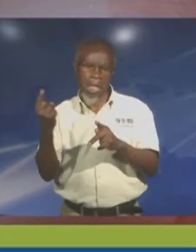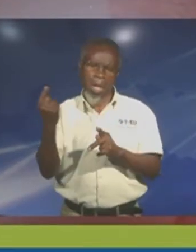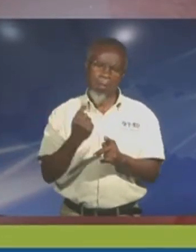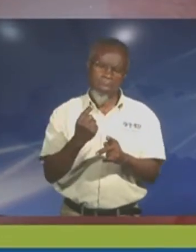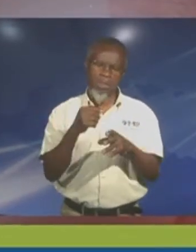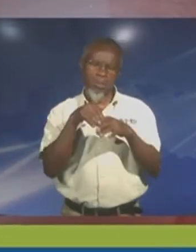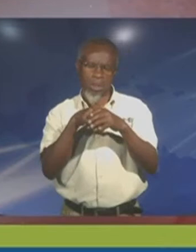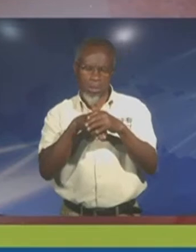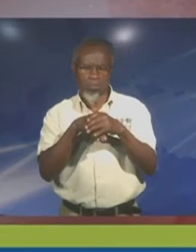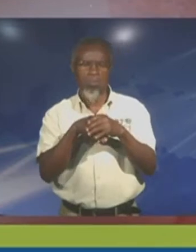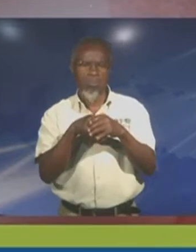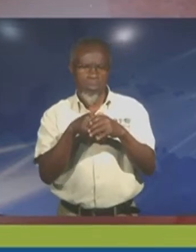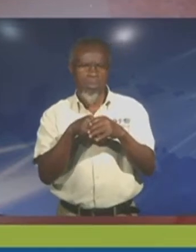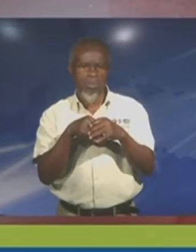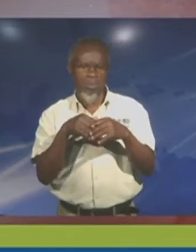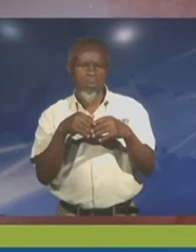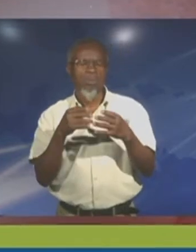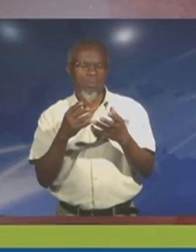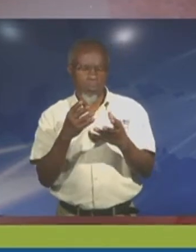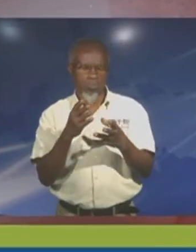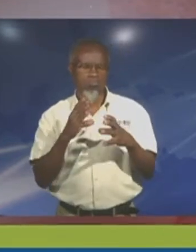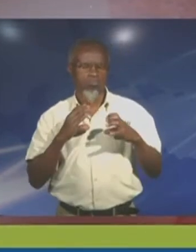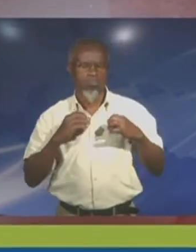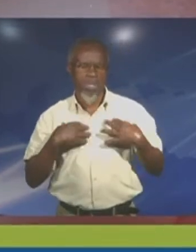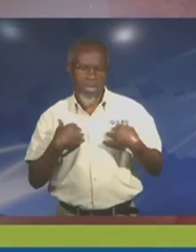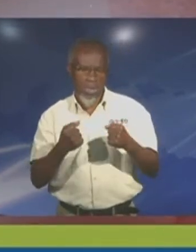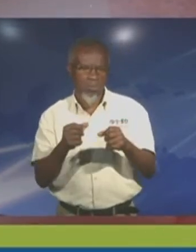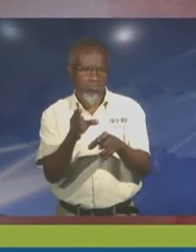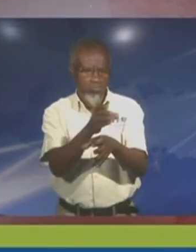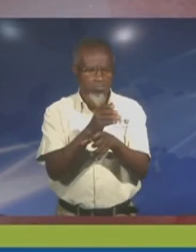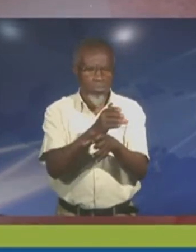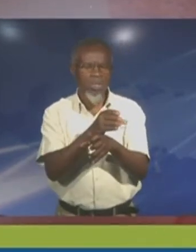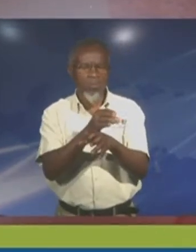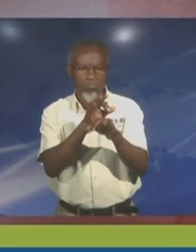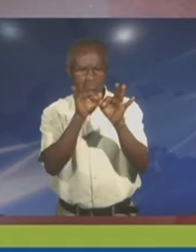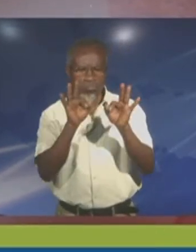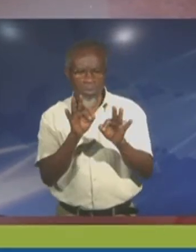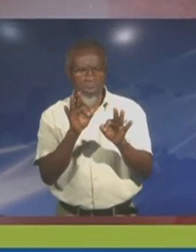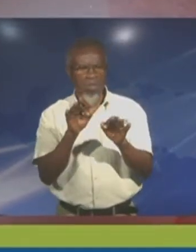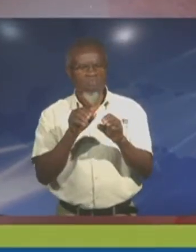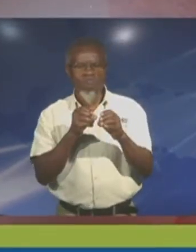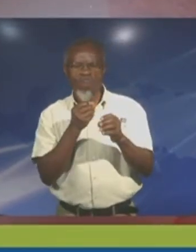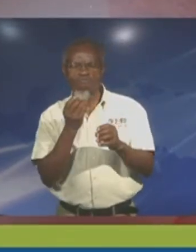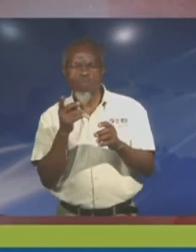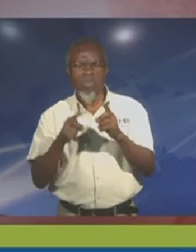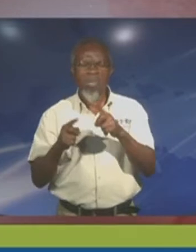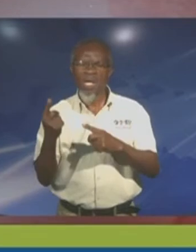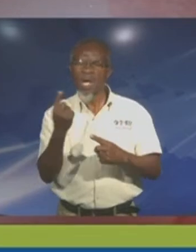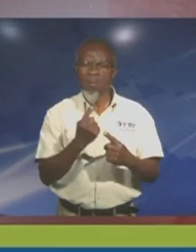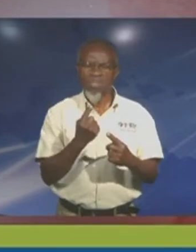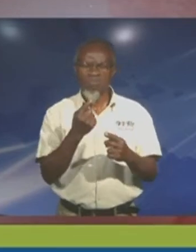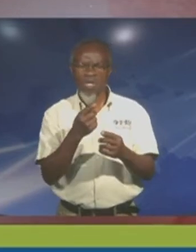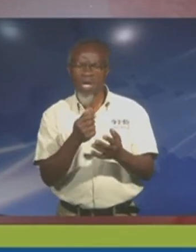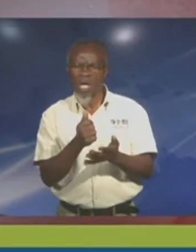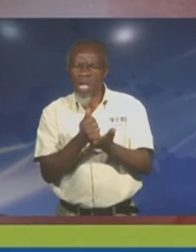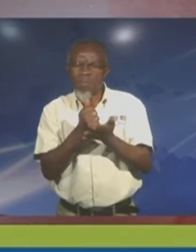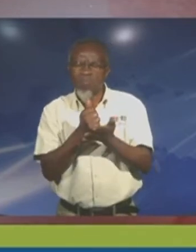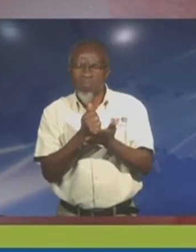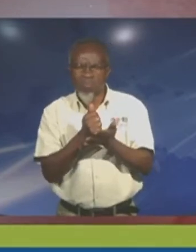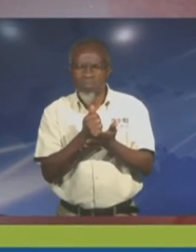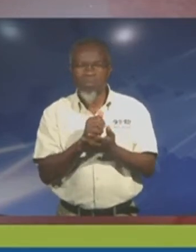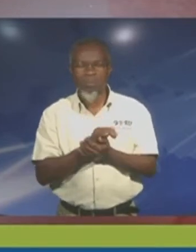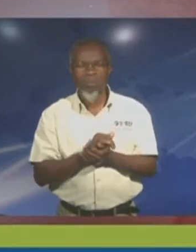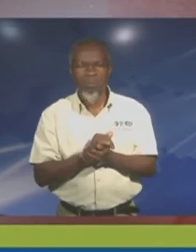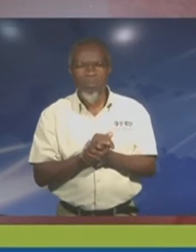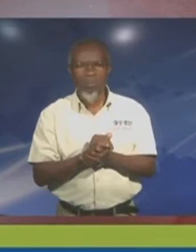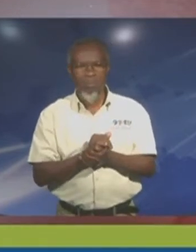at the healthcare system, the public healthcare system. So we saw that downward trend manifest itself. We went from January and February